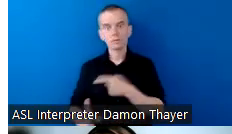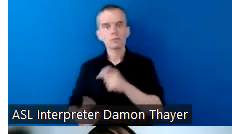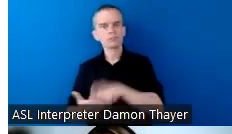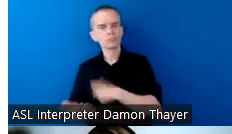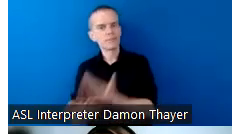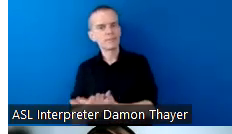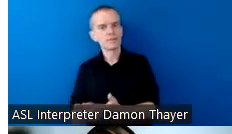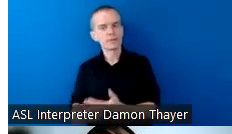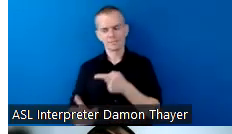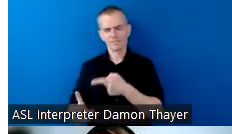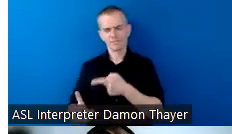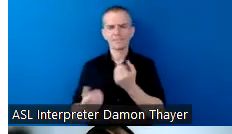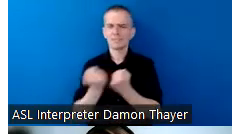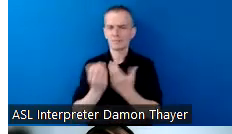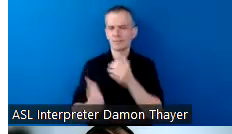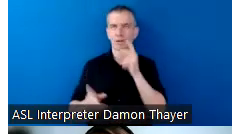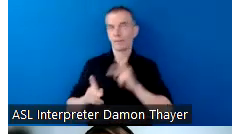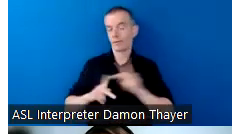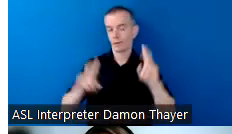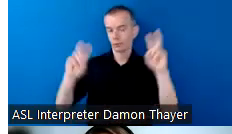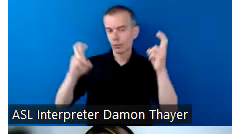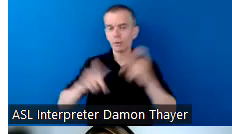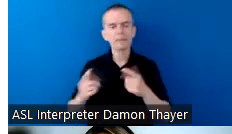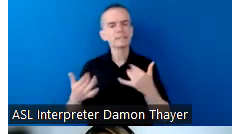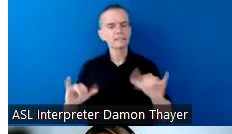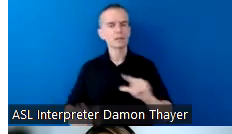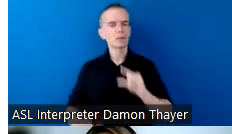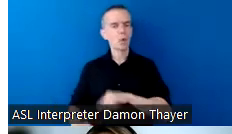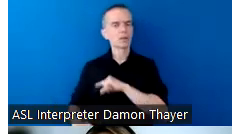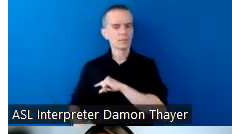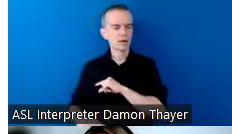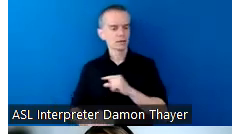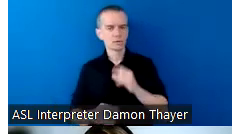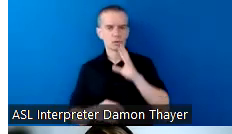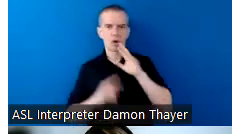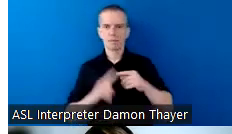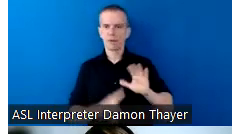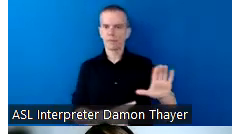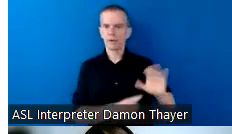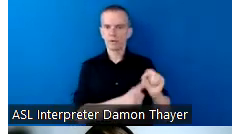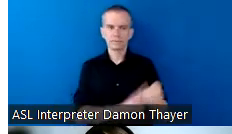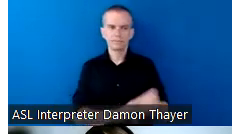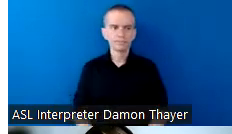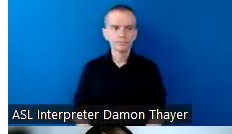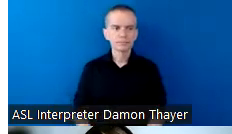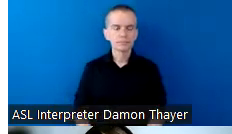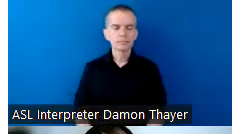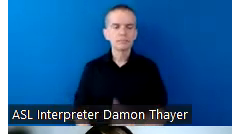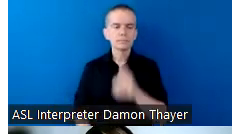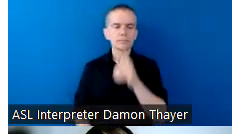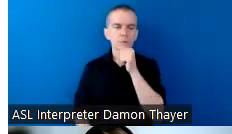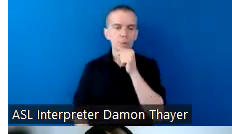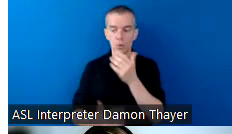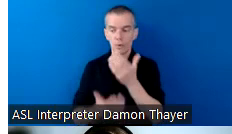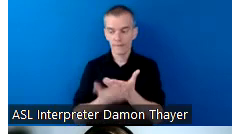while they're not a professional, they are still qualified. The verifier of the disability must also state that